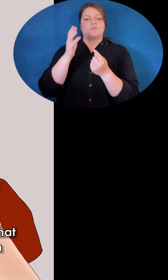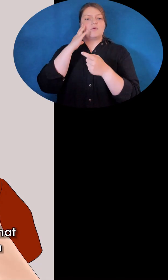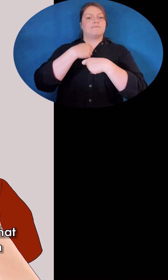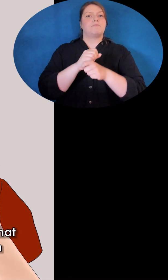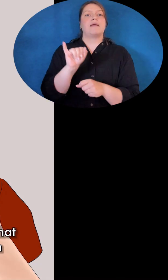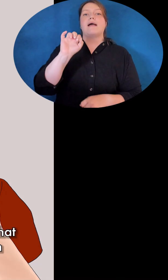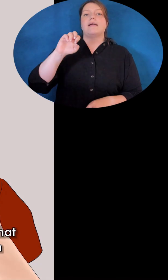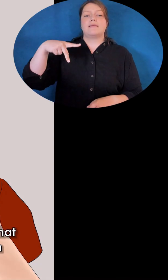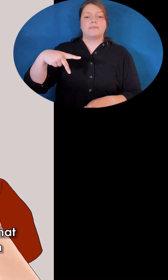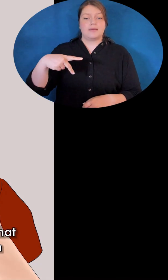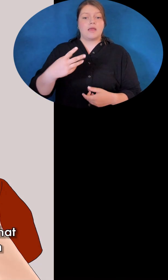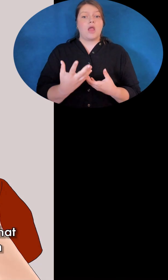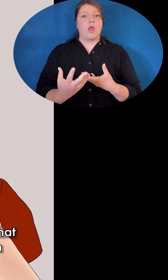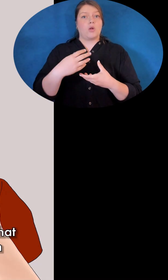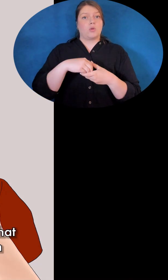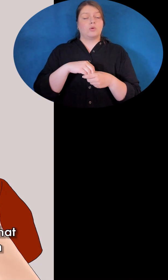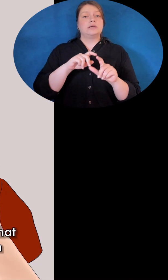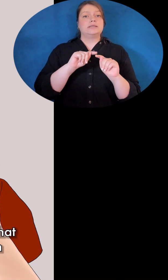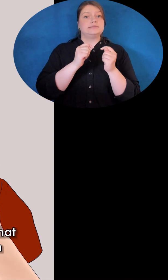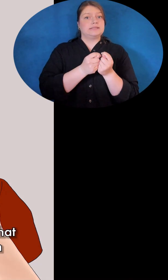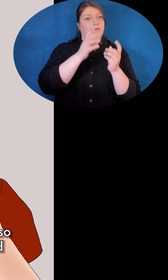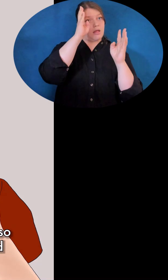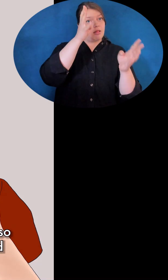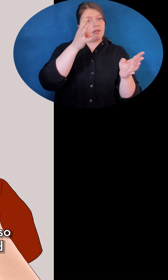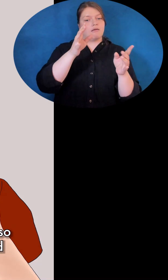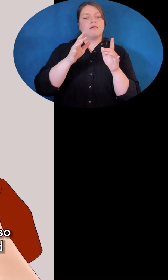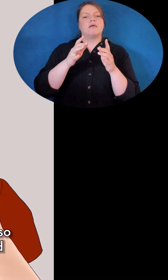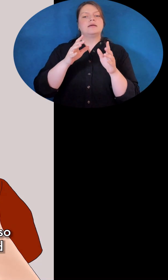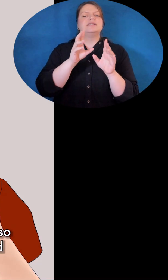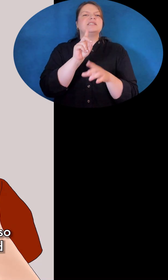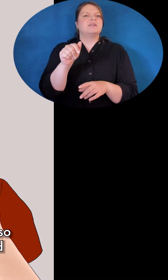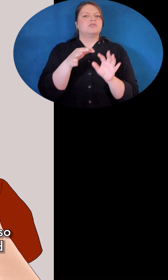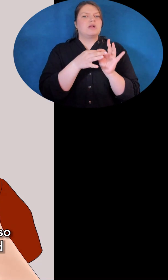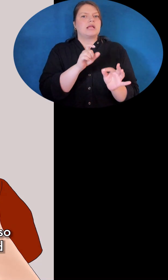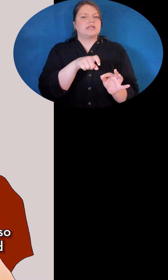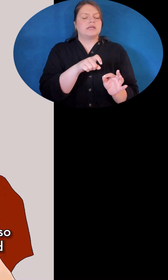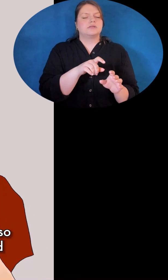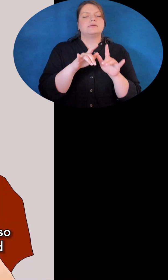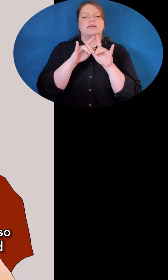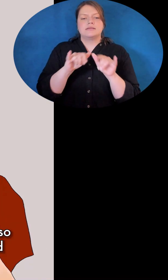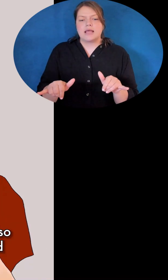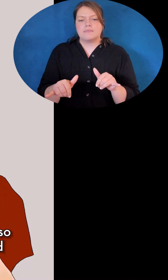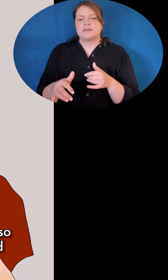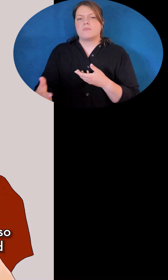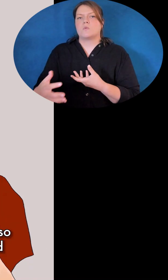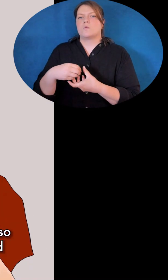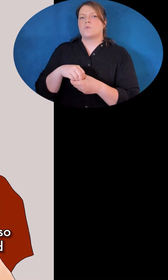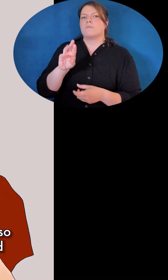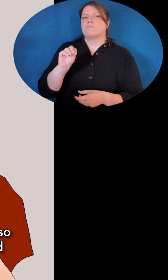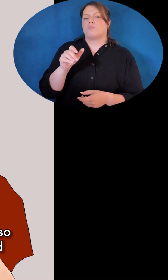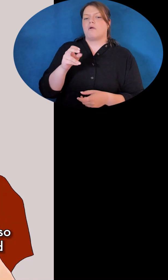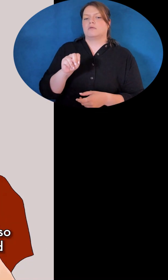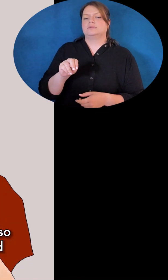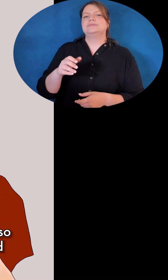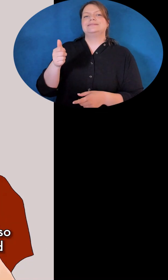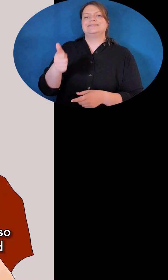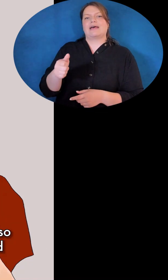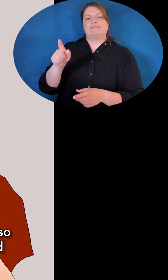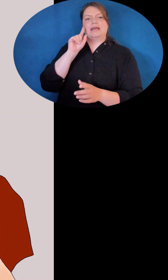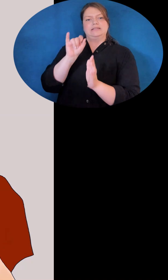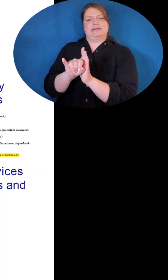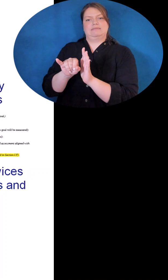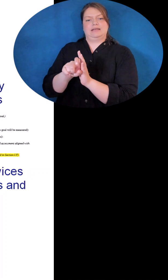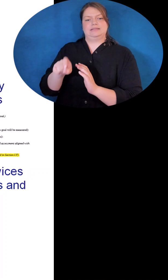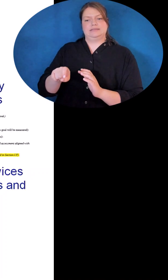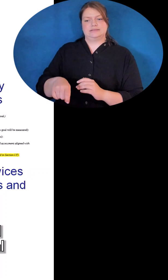an IEP that not only included what the team came up with as disability-related needs, but also included Morgan's self-identified